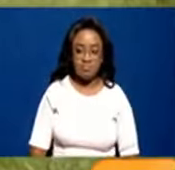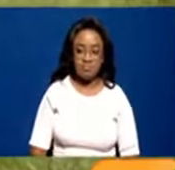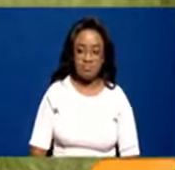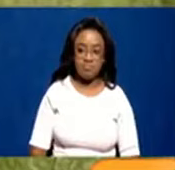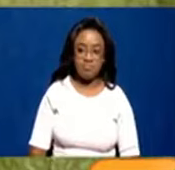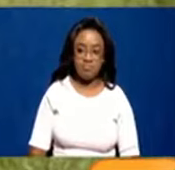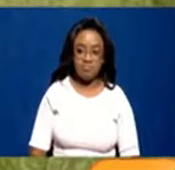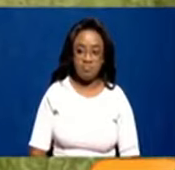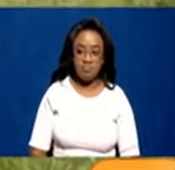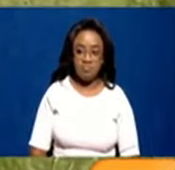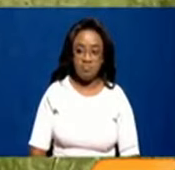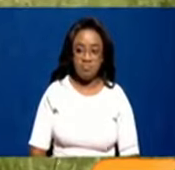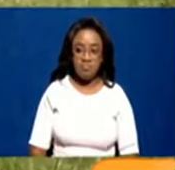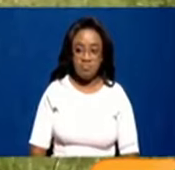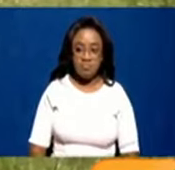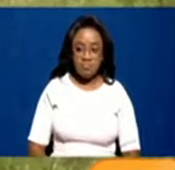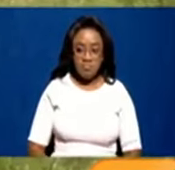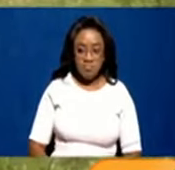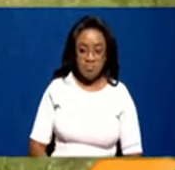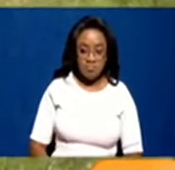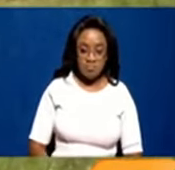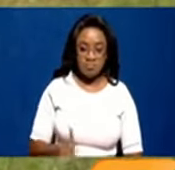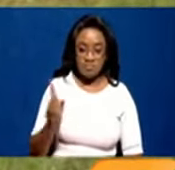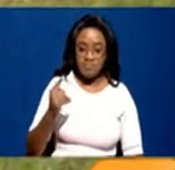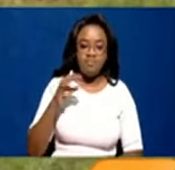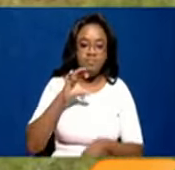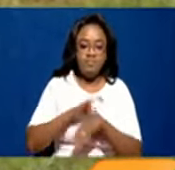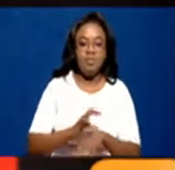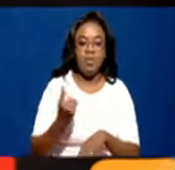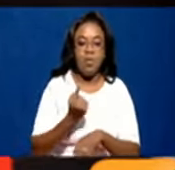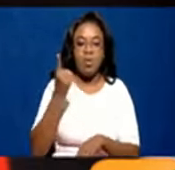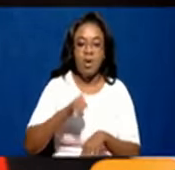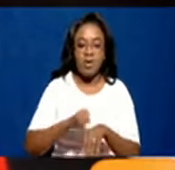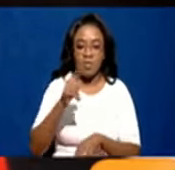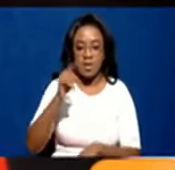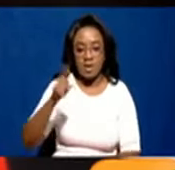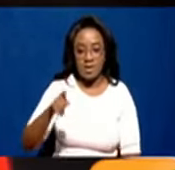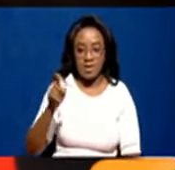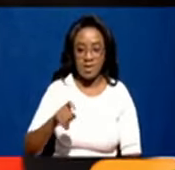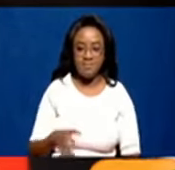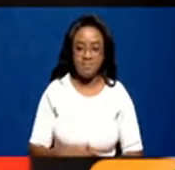other growers get the drone services on a need basis.